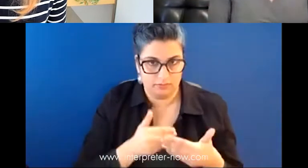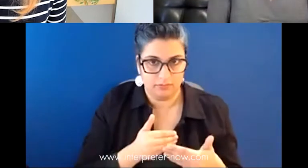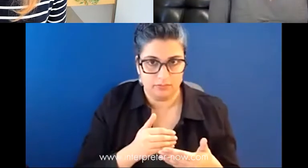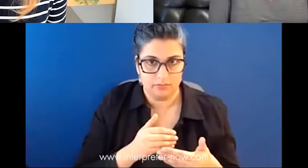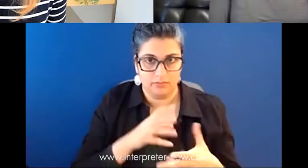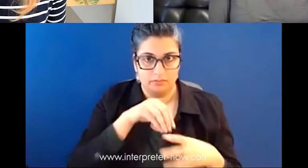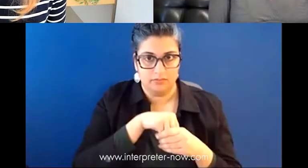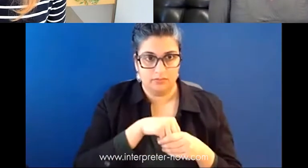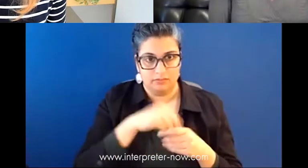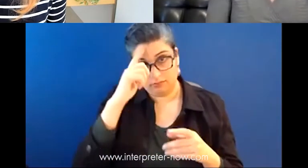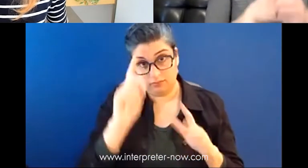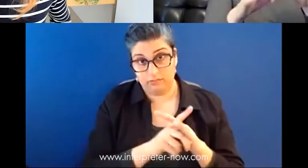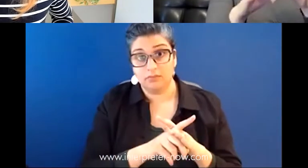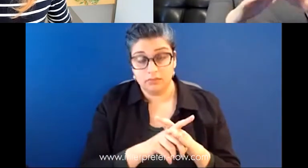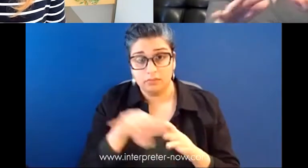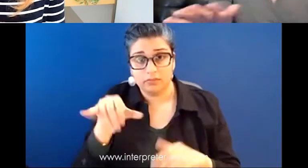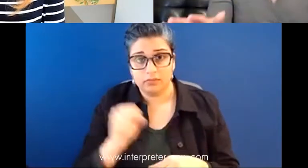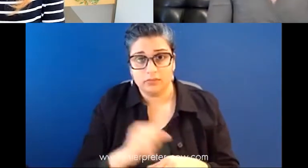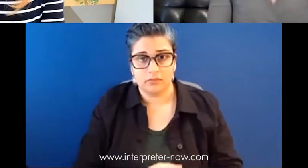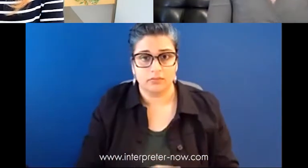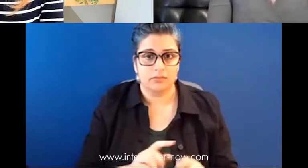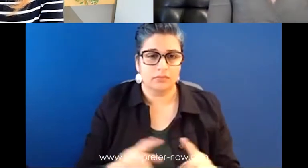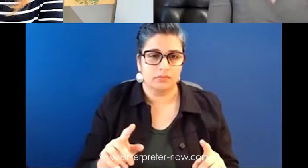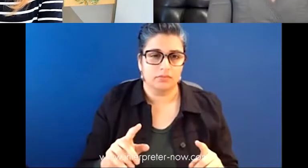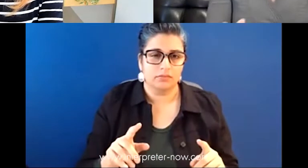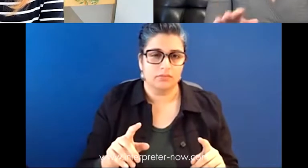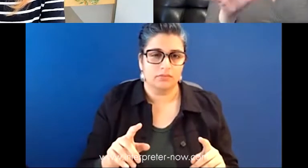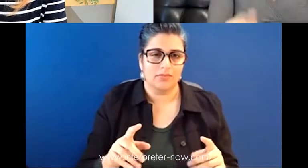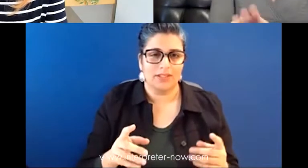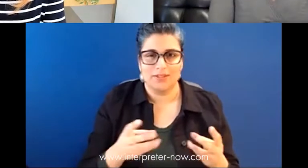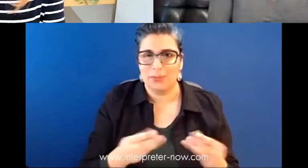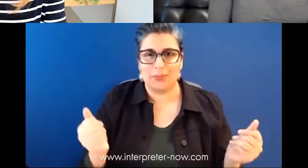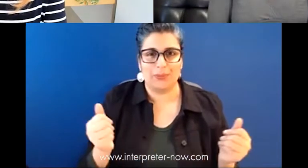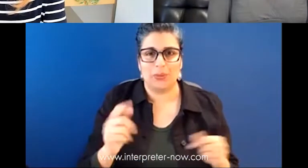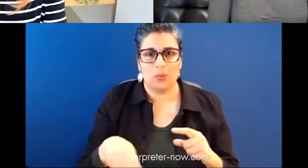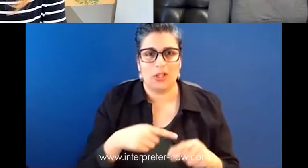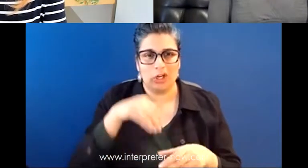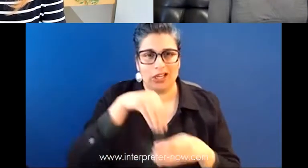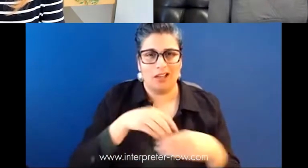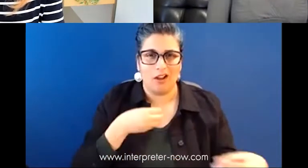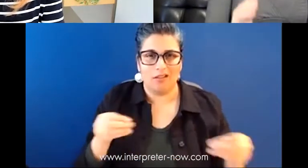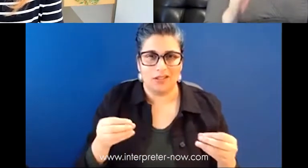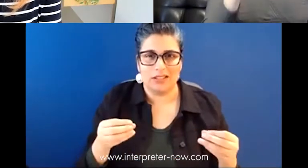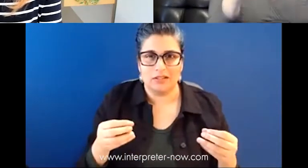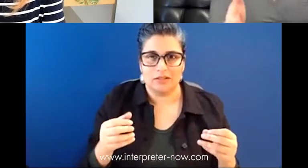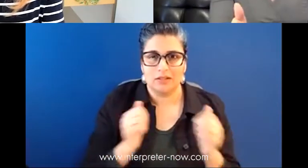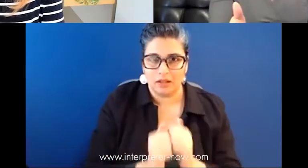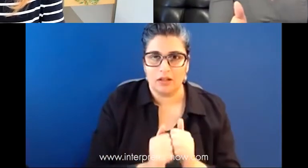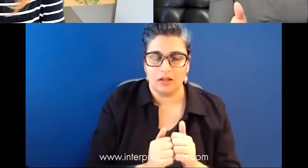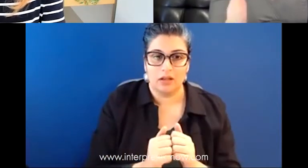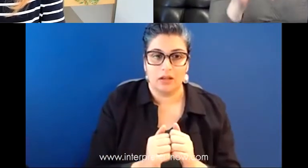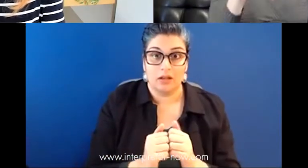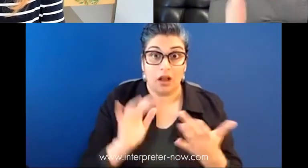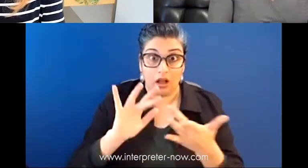to mind. But it's a fairly diffuse effect when you're in office together. When you're